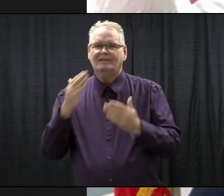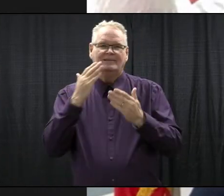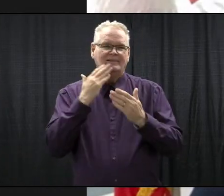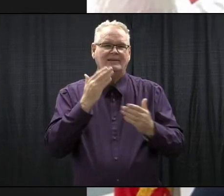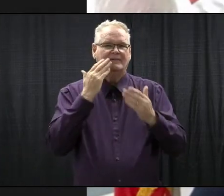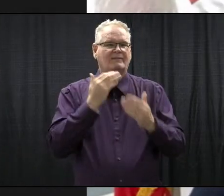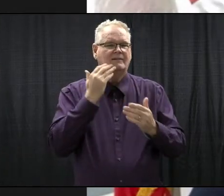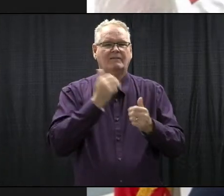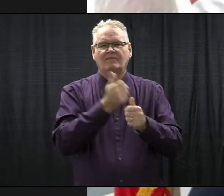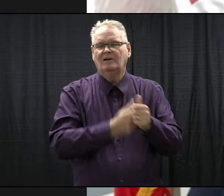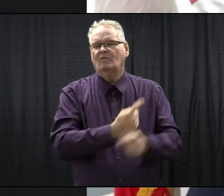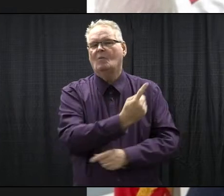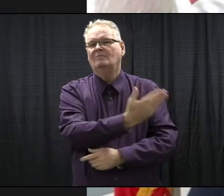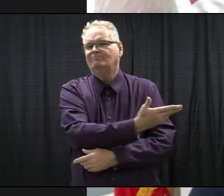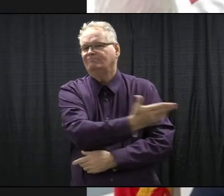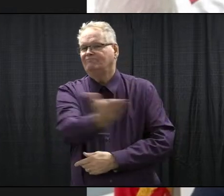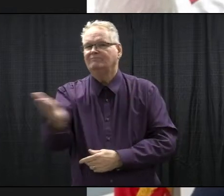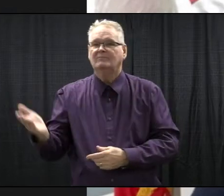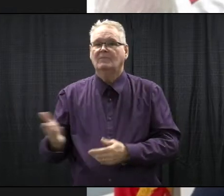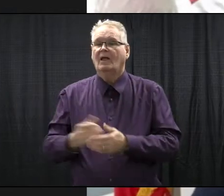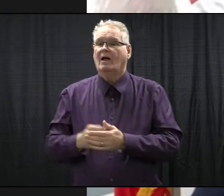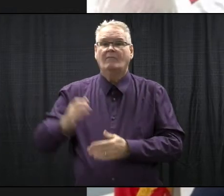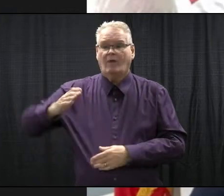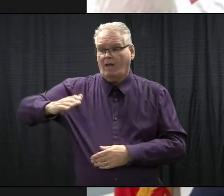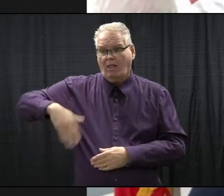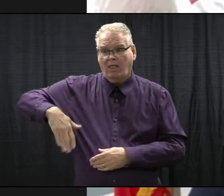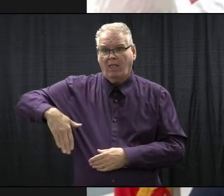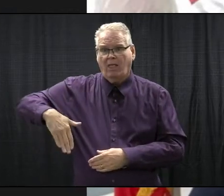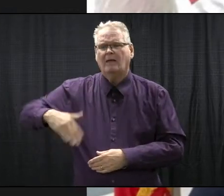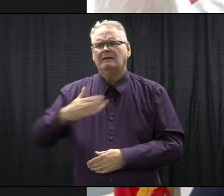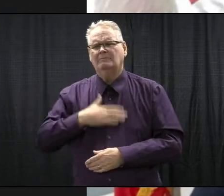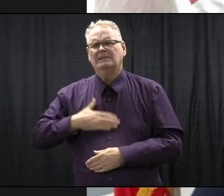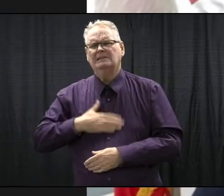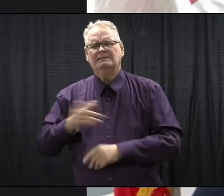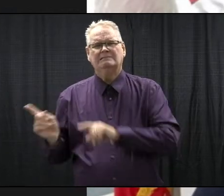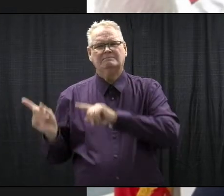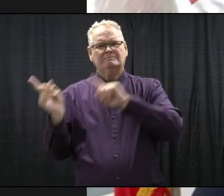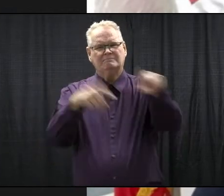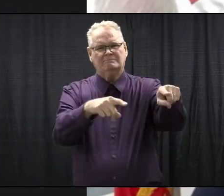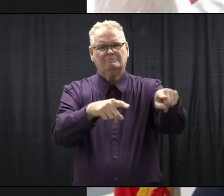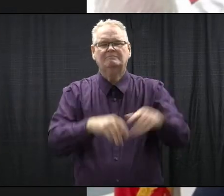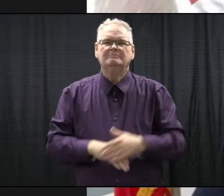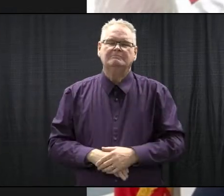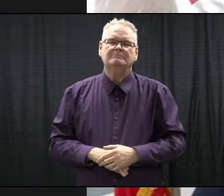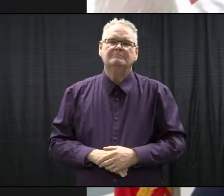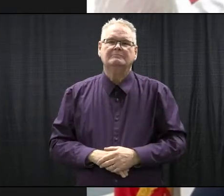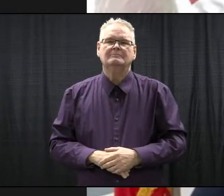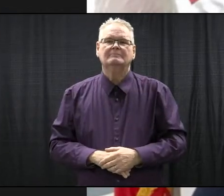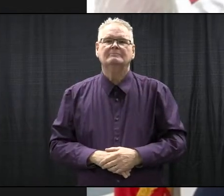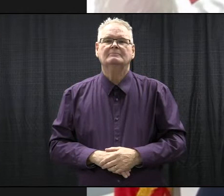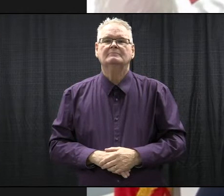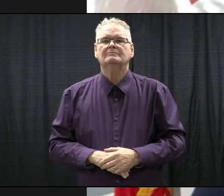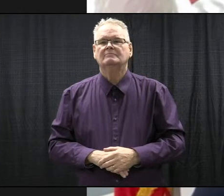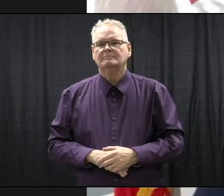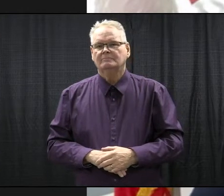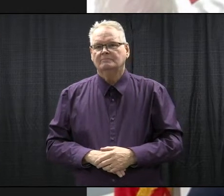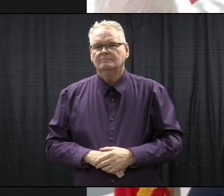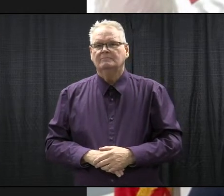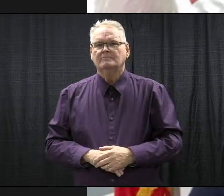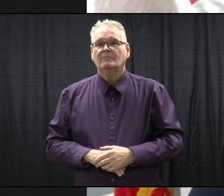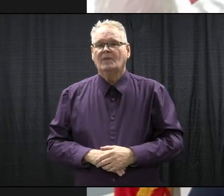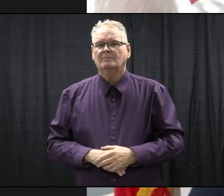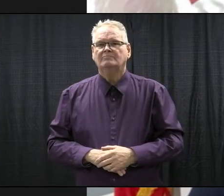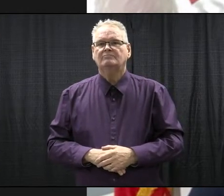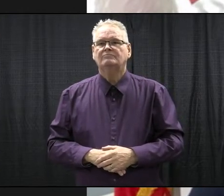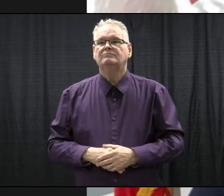those who haven't, please look at the trend. It's encouraging to see the numbers increasing every single day in all age categories. Please do your